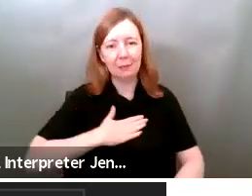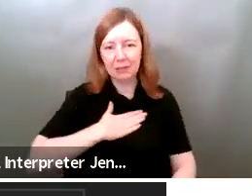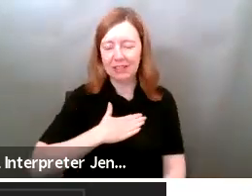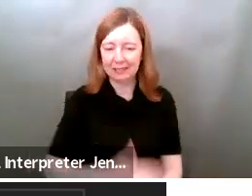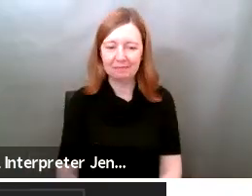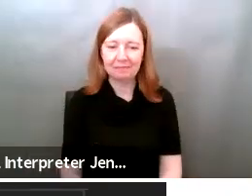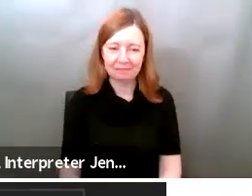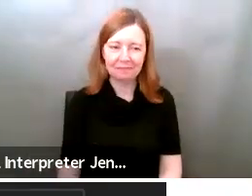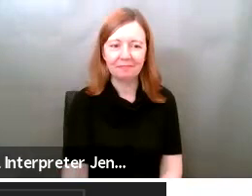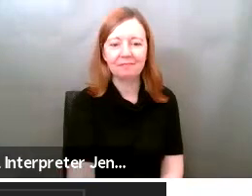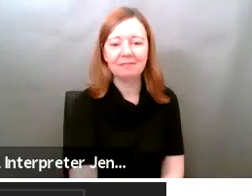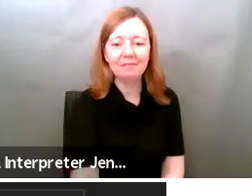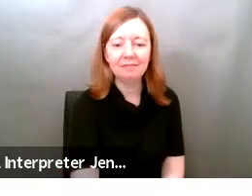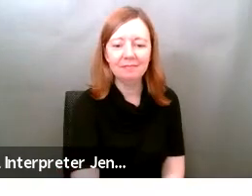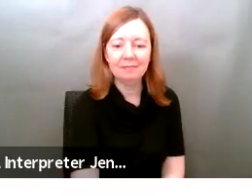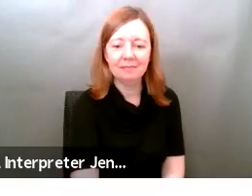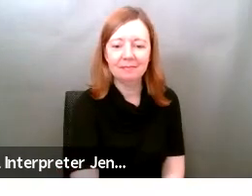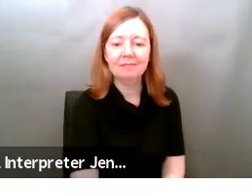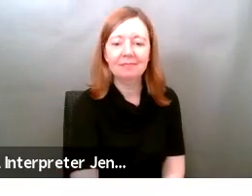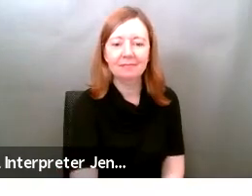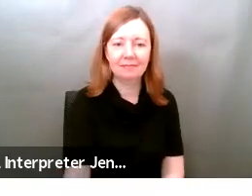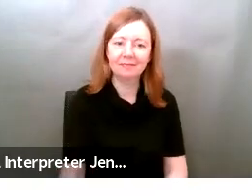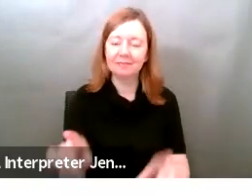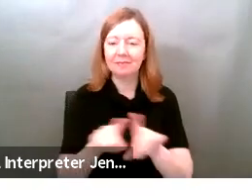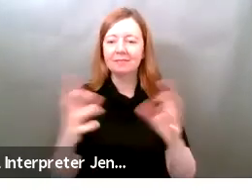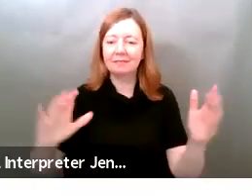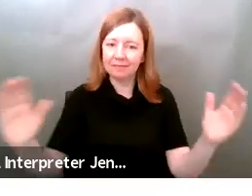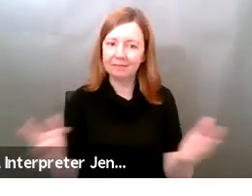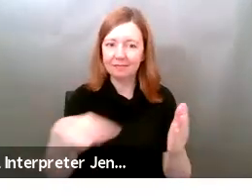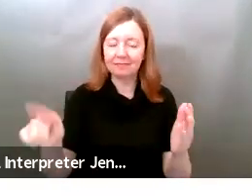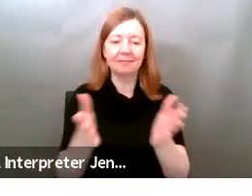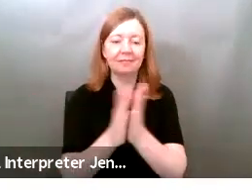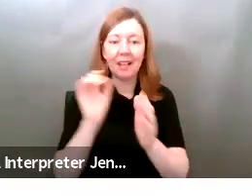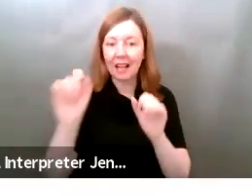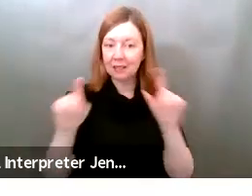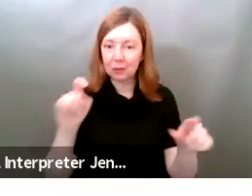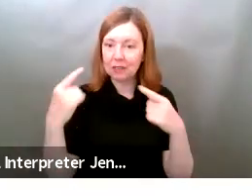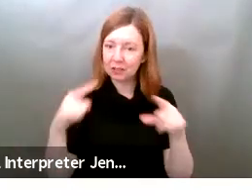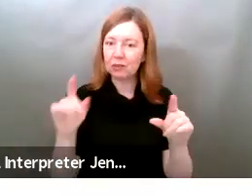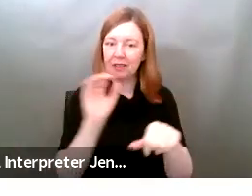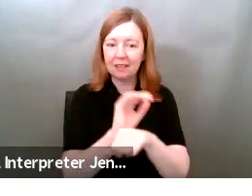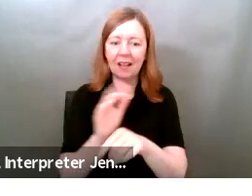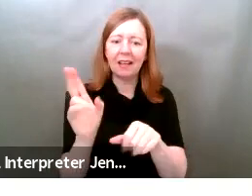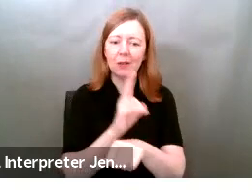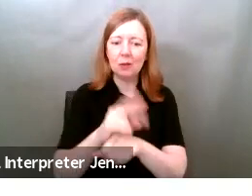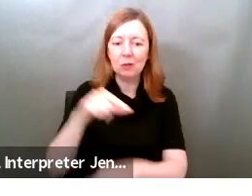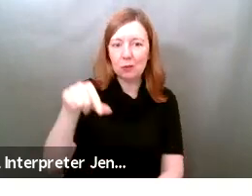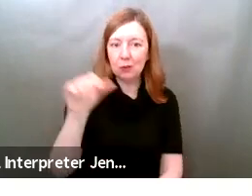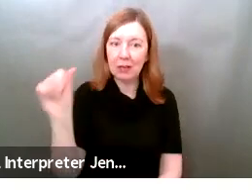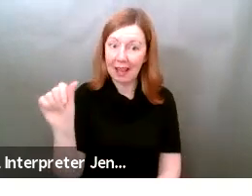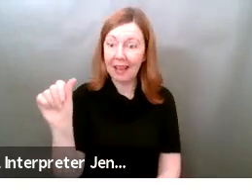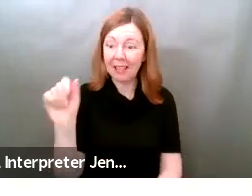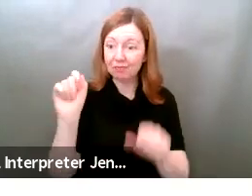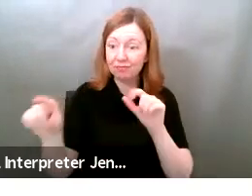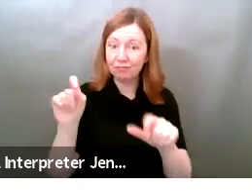their support. And then I also just want to encourage you all to ask questions throughout the night using the Q&A function. So